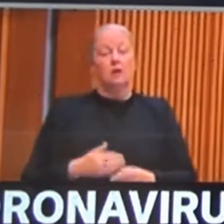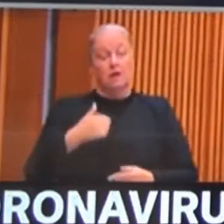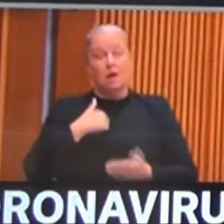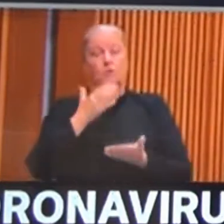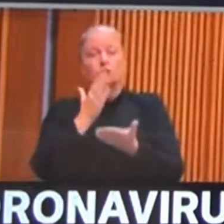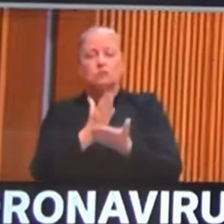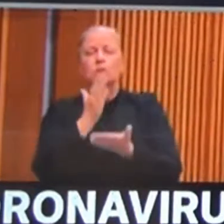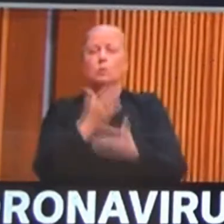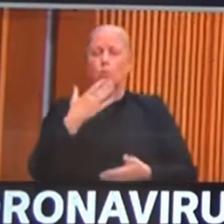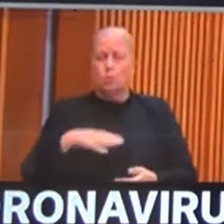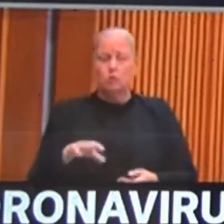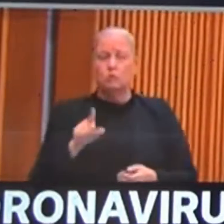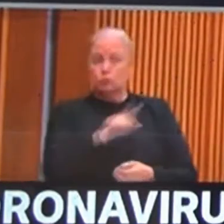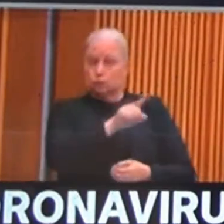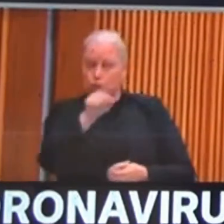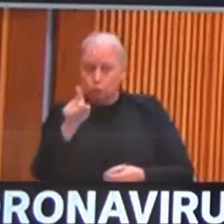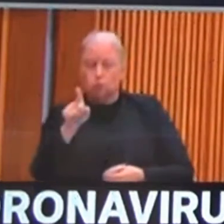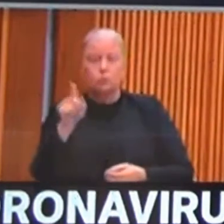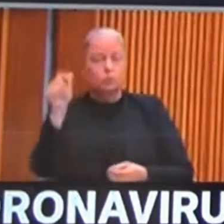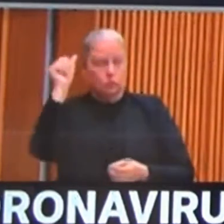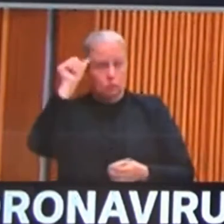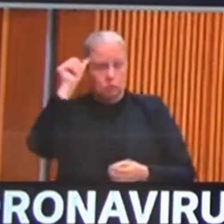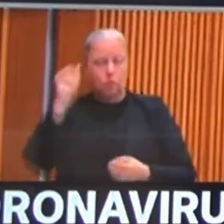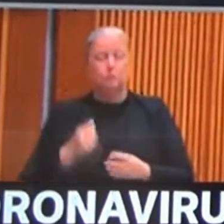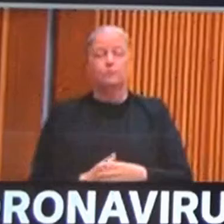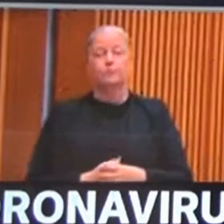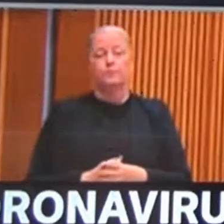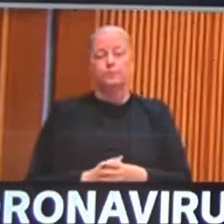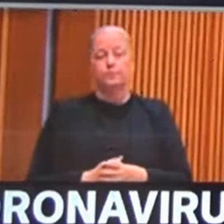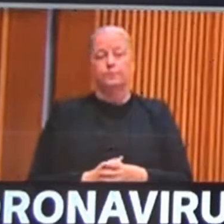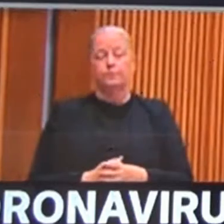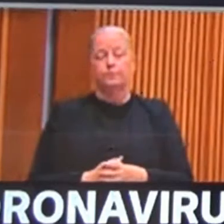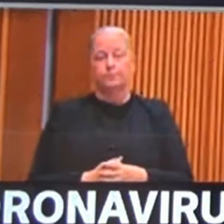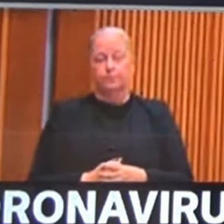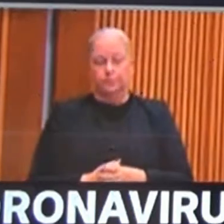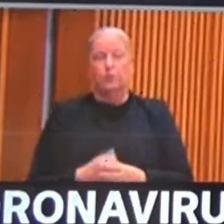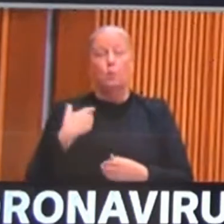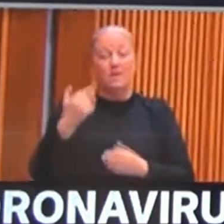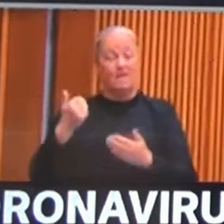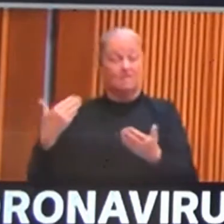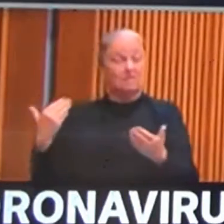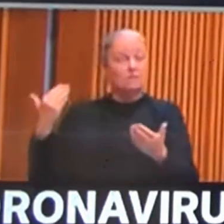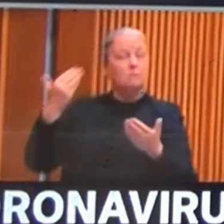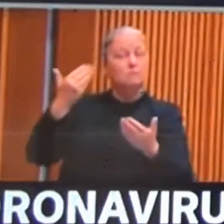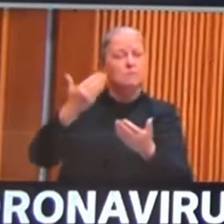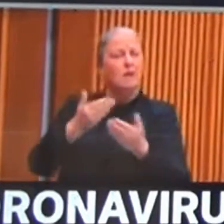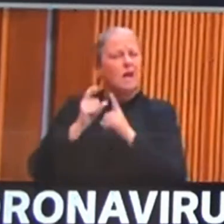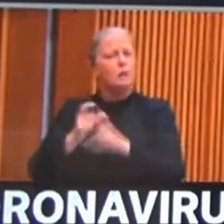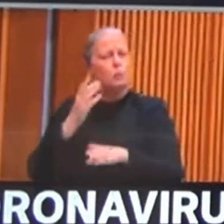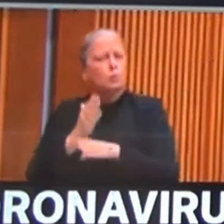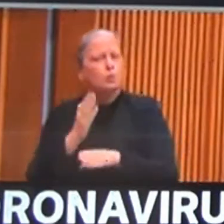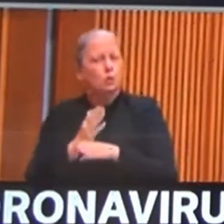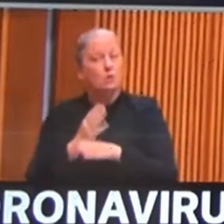to draw your attention today to the fact that those hard-fought and hard-won healthcare outcomes over many, many